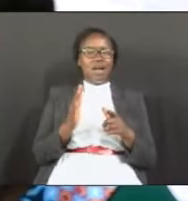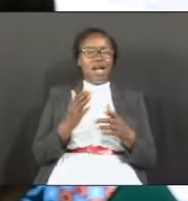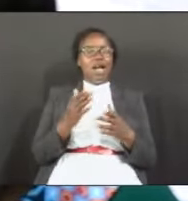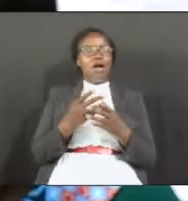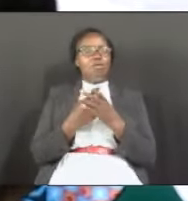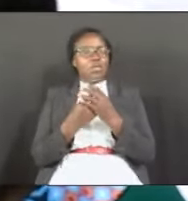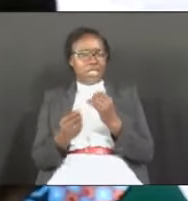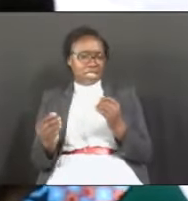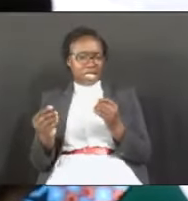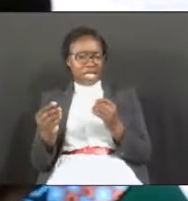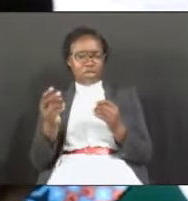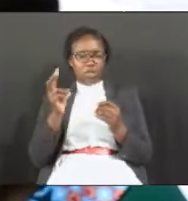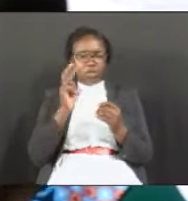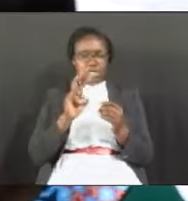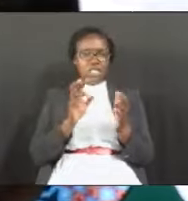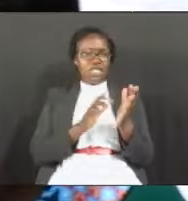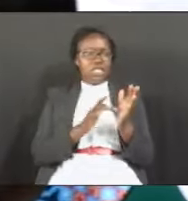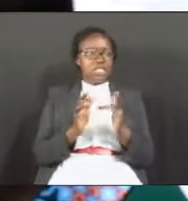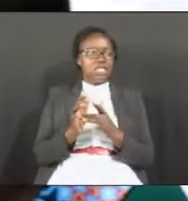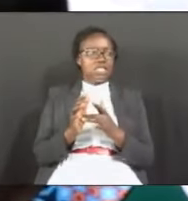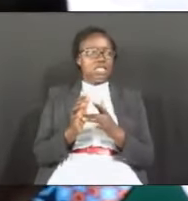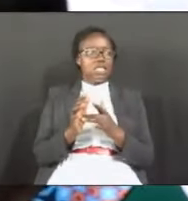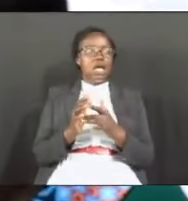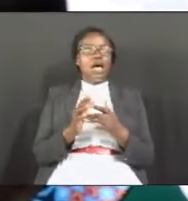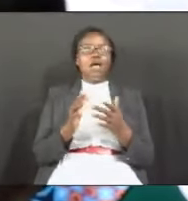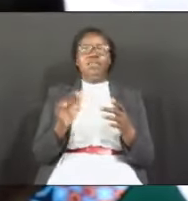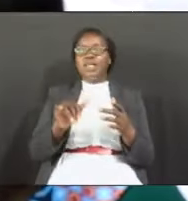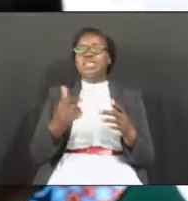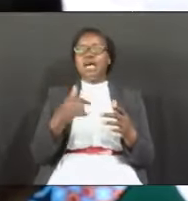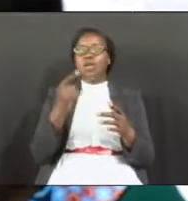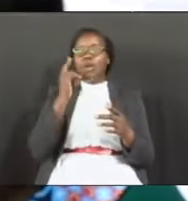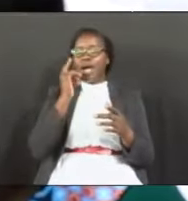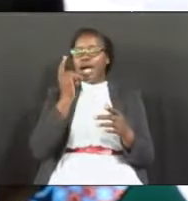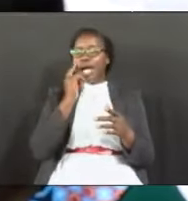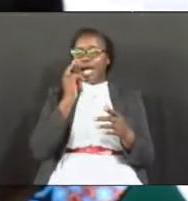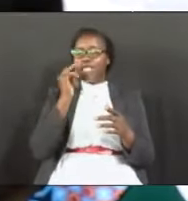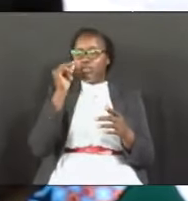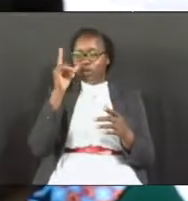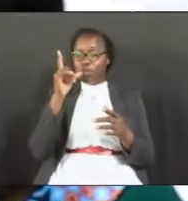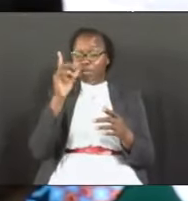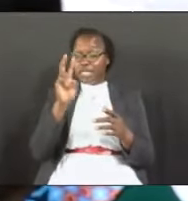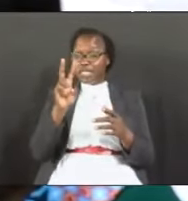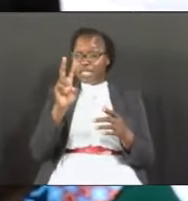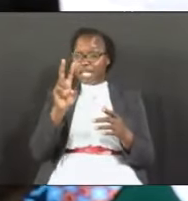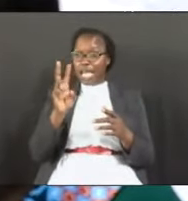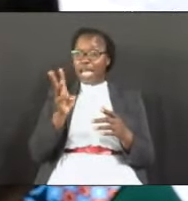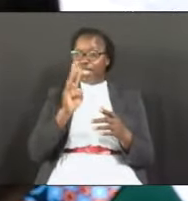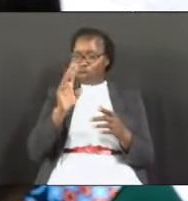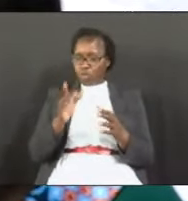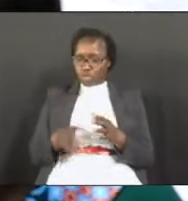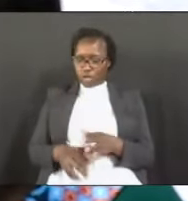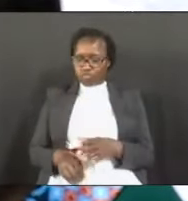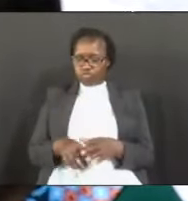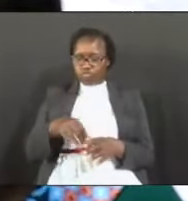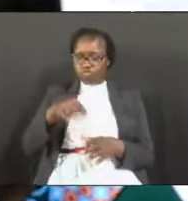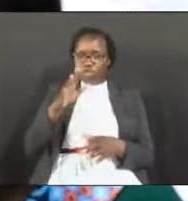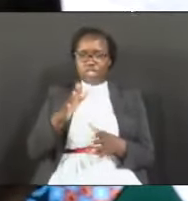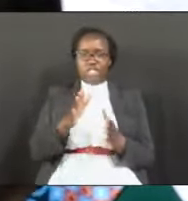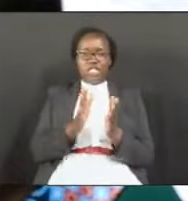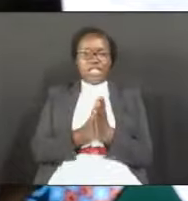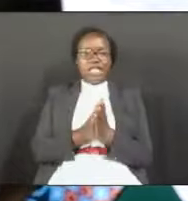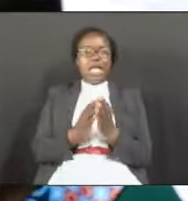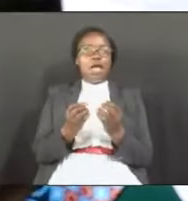Jesus. Lord, help us our eyes to open and see the fountains of water in our